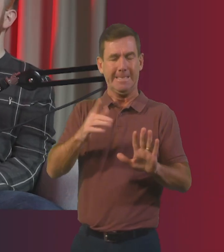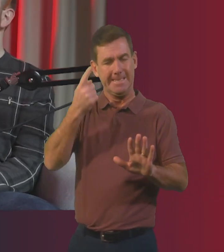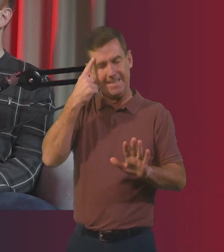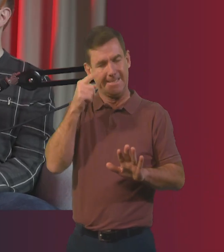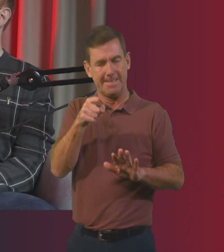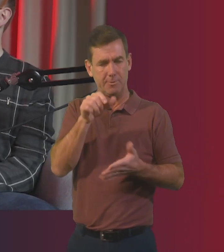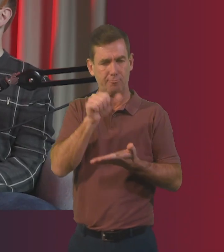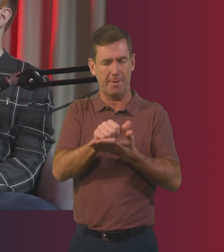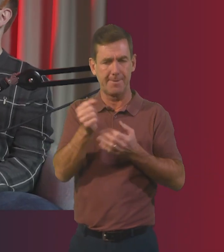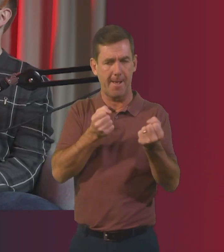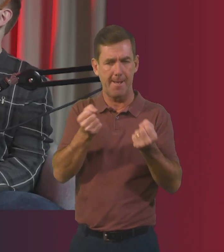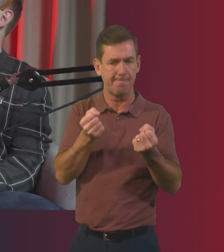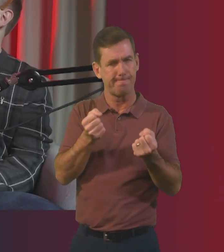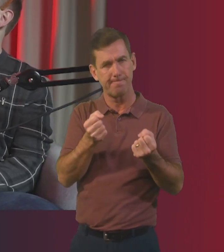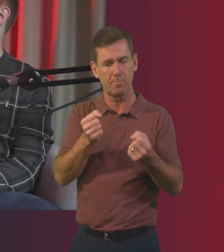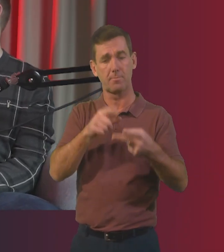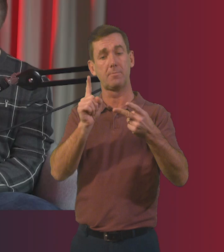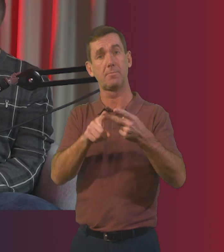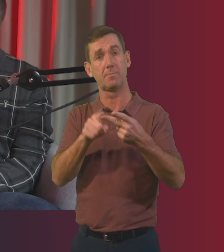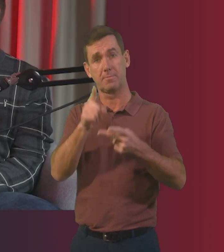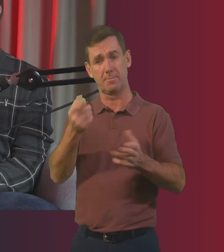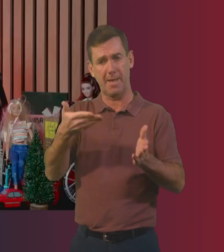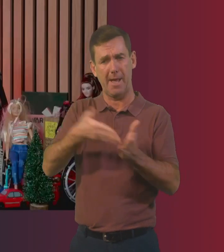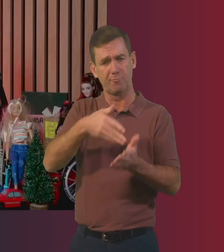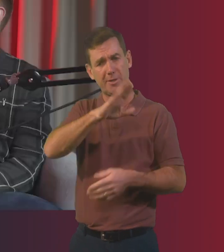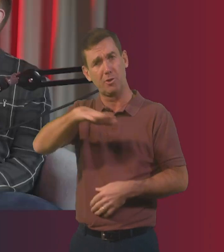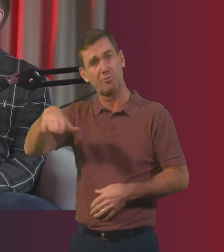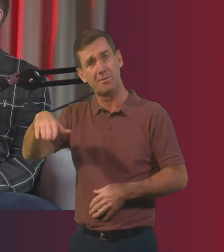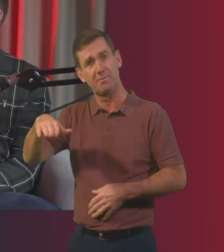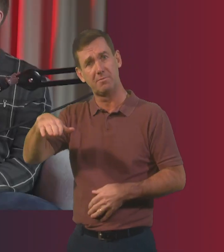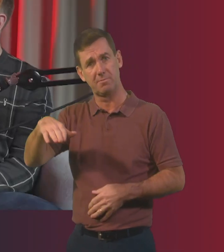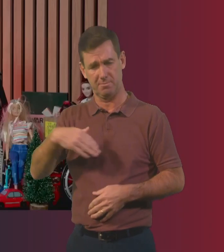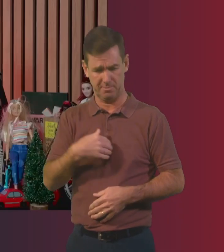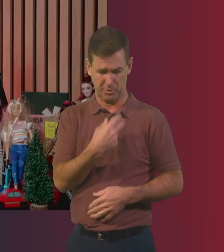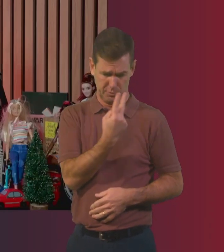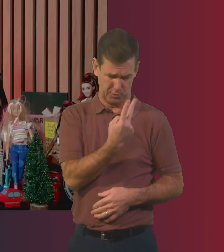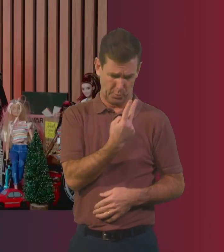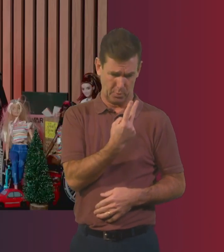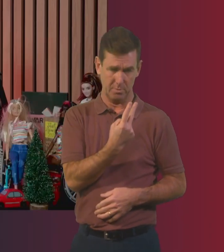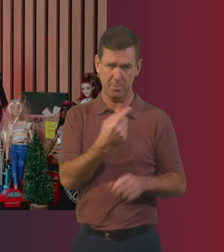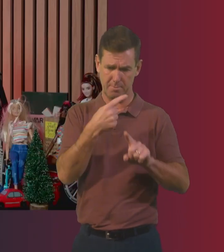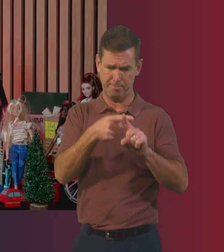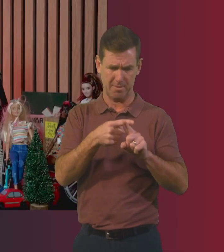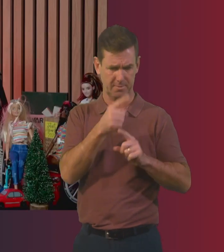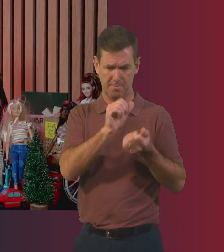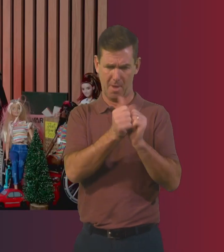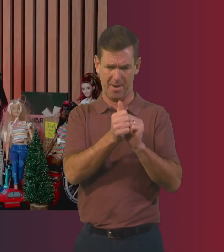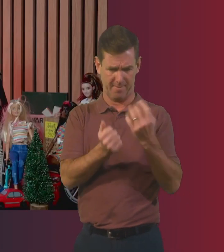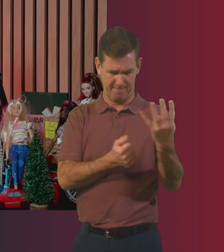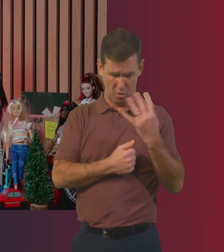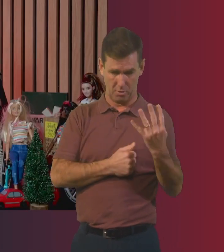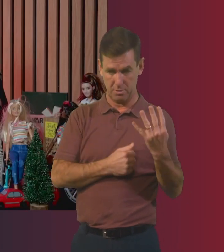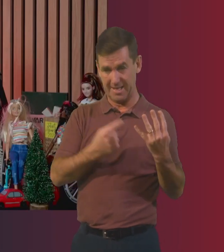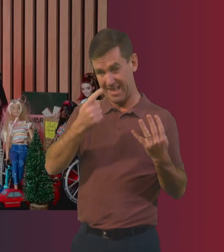other one that I see a lot of is people having additional children. So sometimes people already have 2 kids. They have People really plan for that though, because